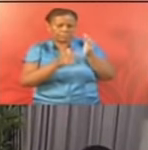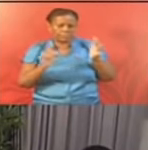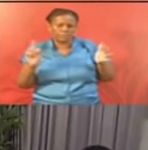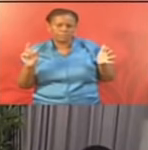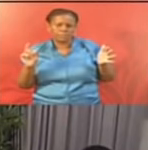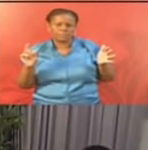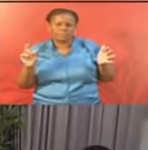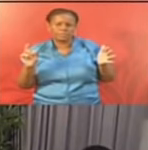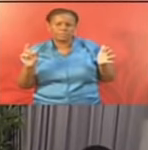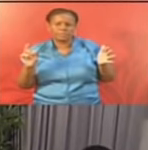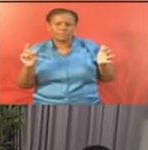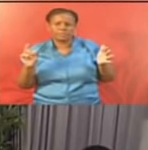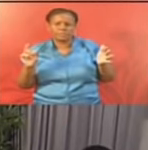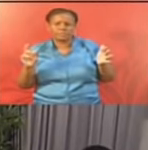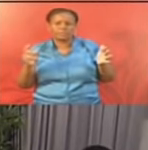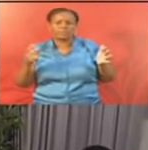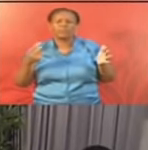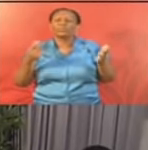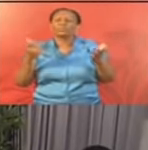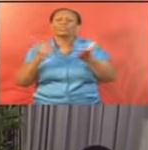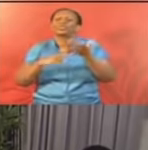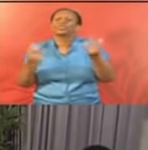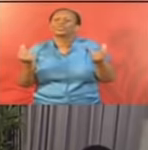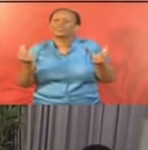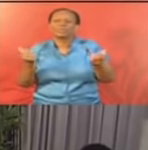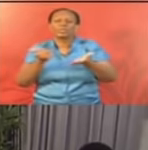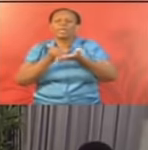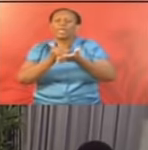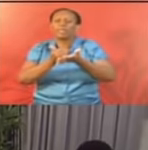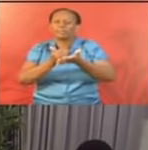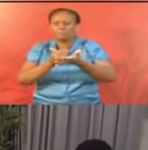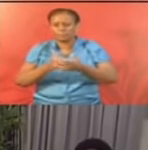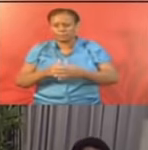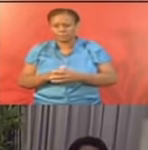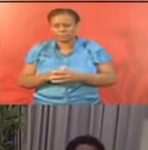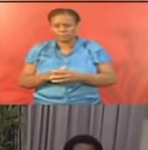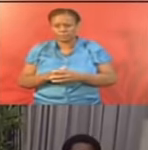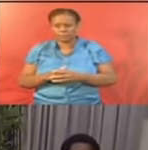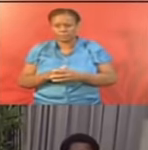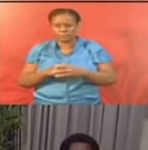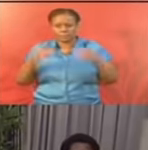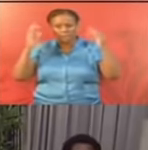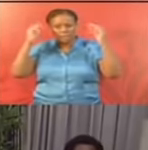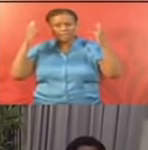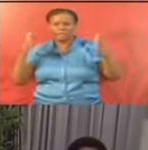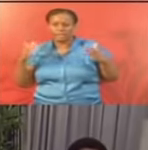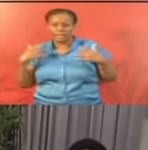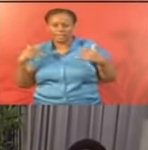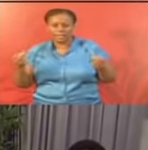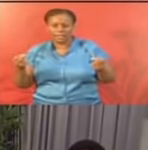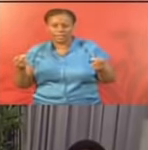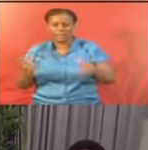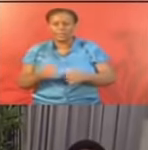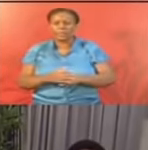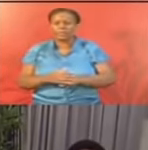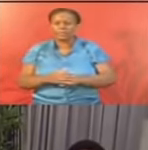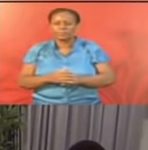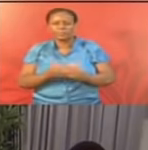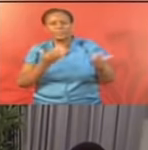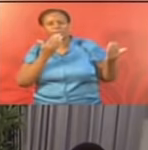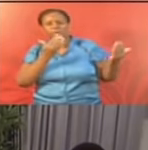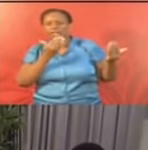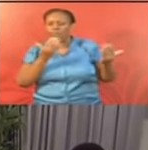you, Julian. We are embarking and have embarked on a total revamp of our messaging